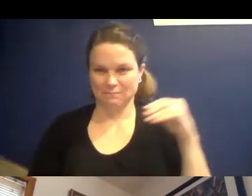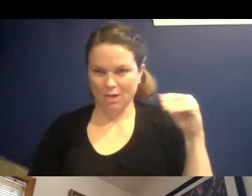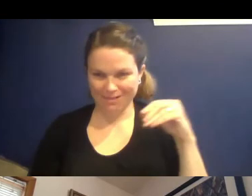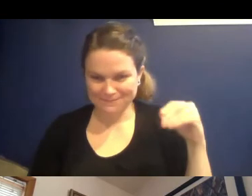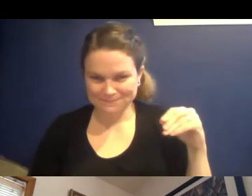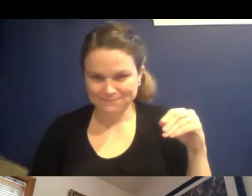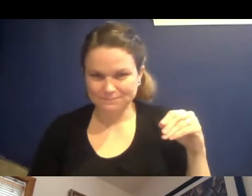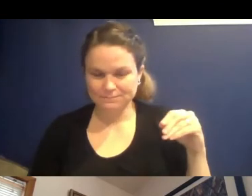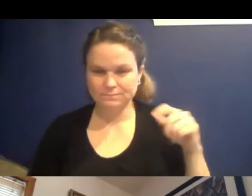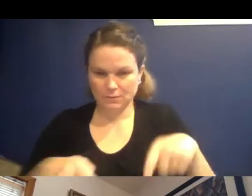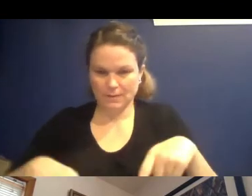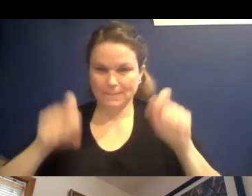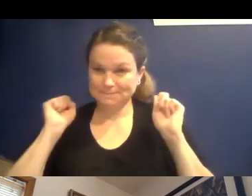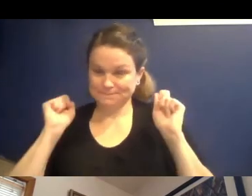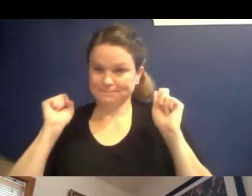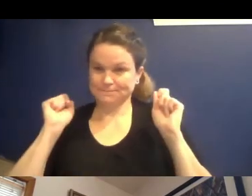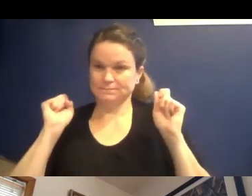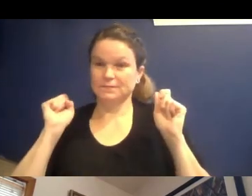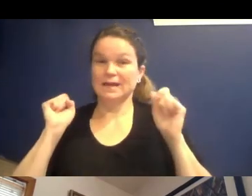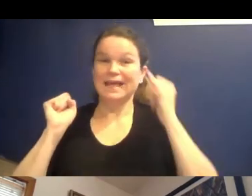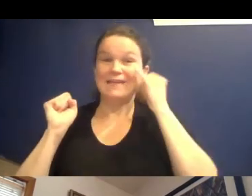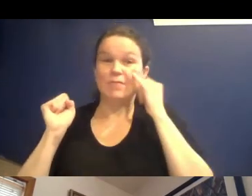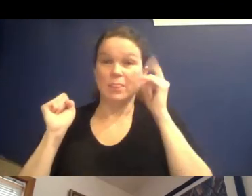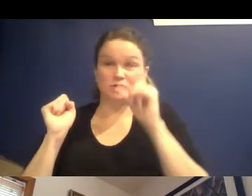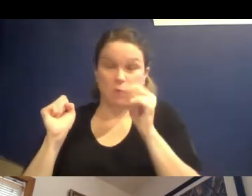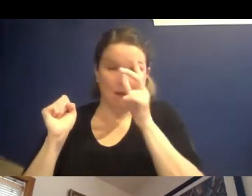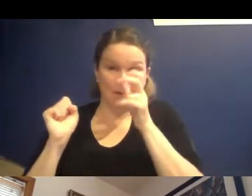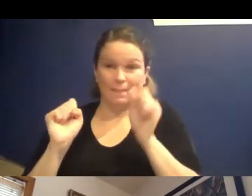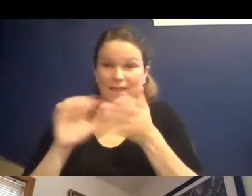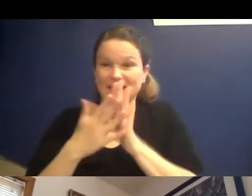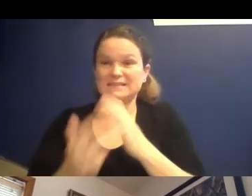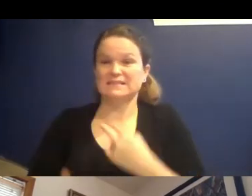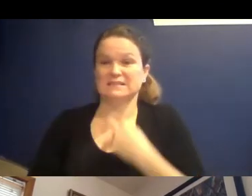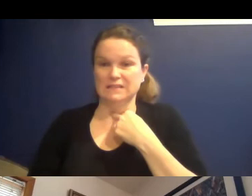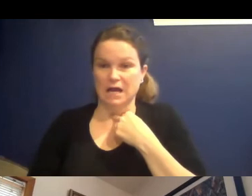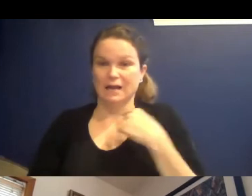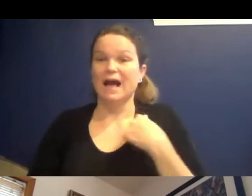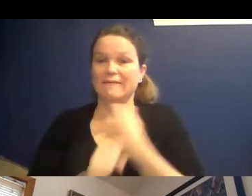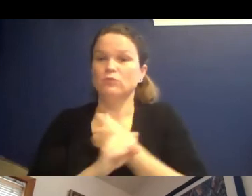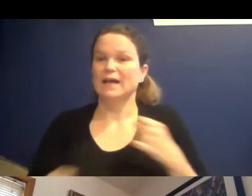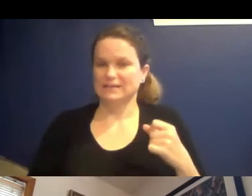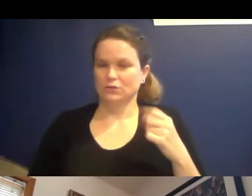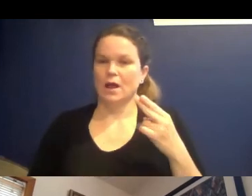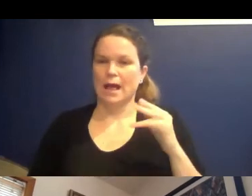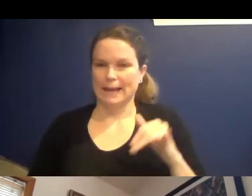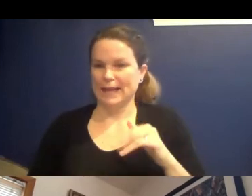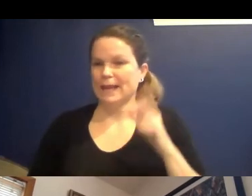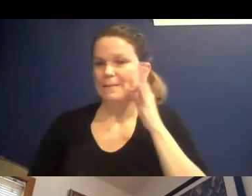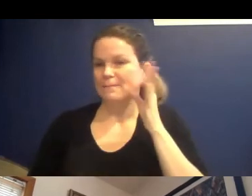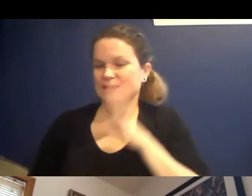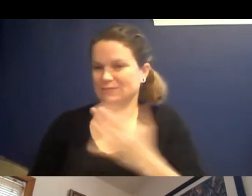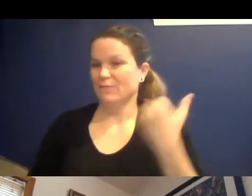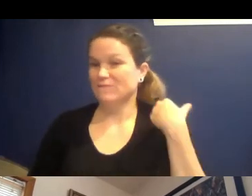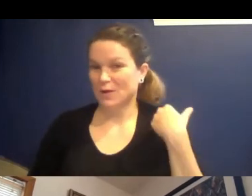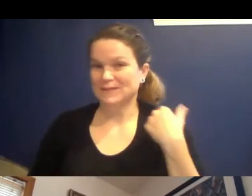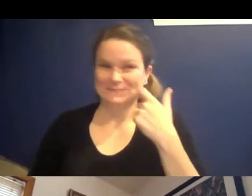not a big insect, they can actually get stuck there. I've actually rescued honeybees that were stuck with their legs in the holes where